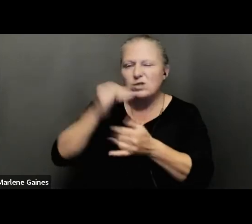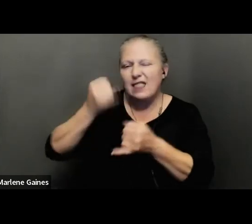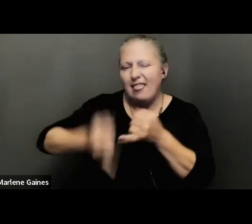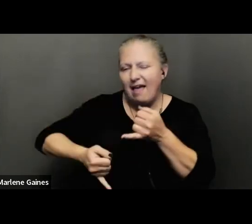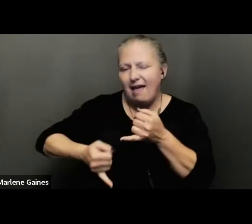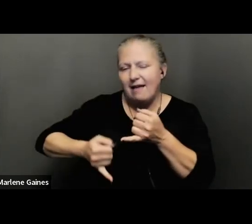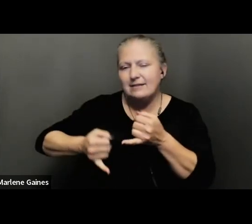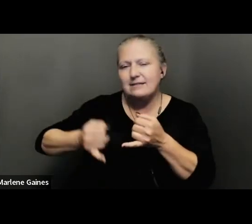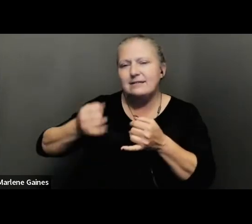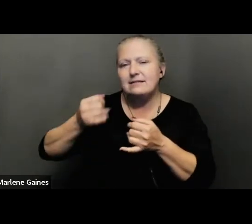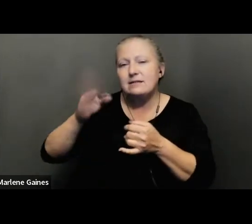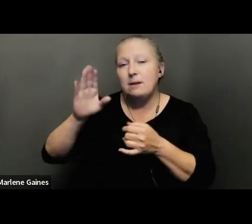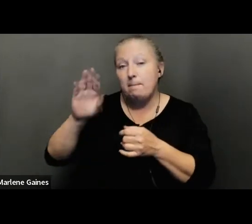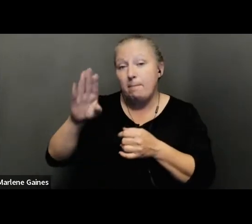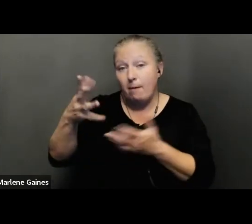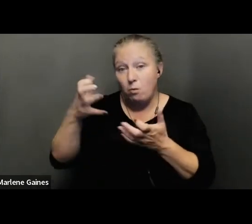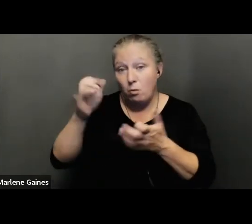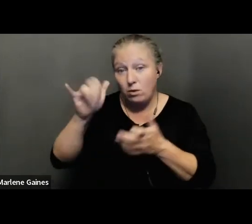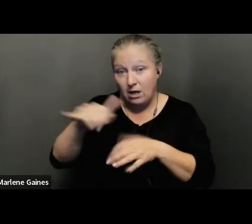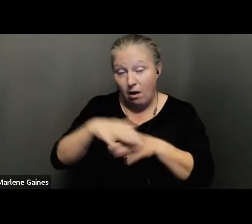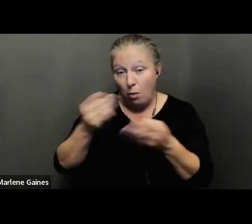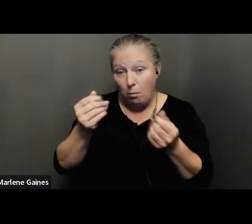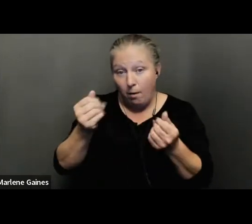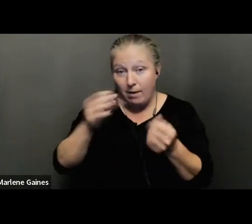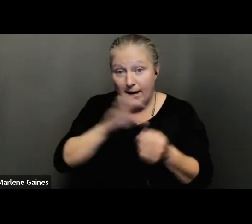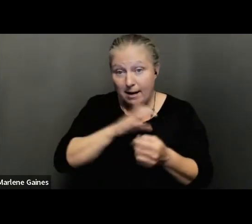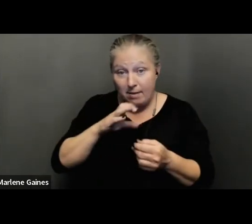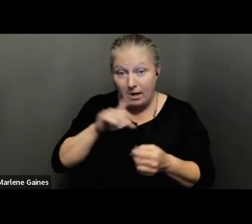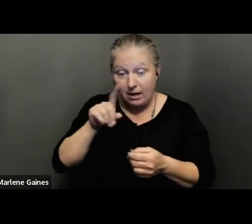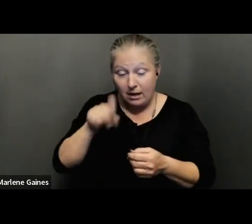So Bob, do you want to stay on the property committee?